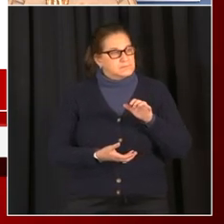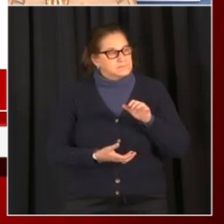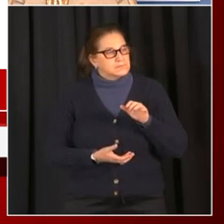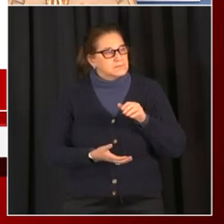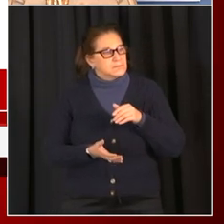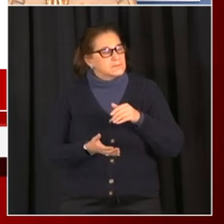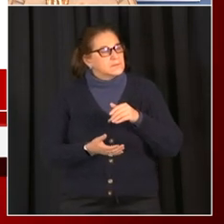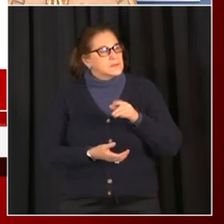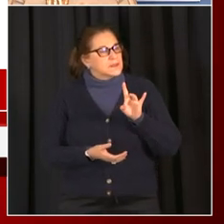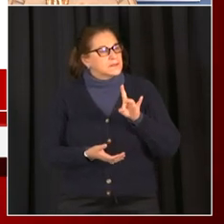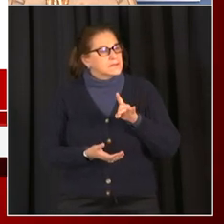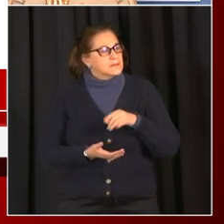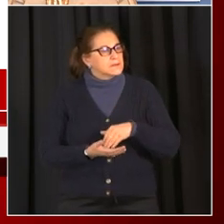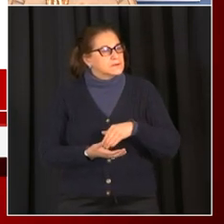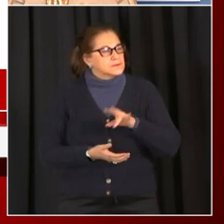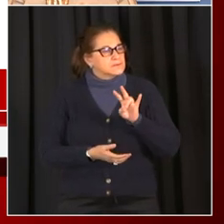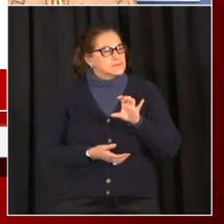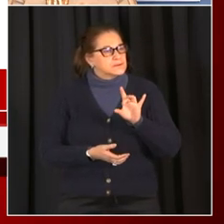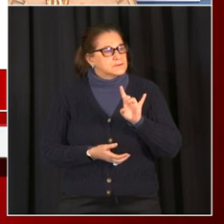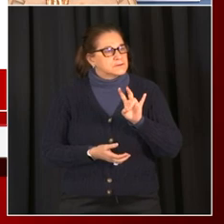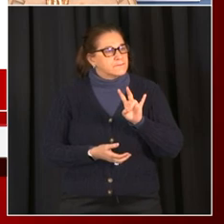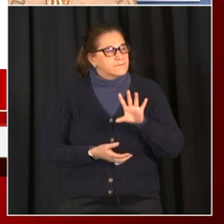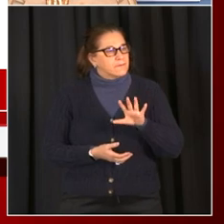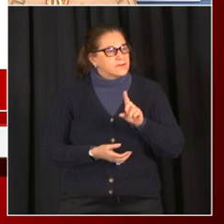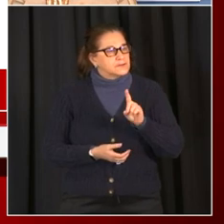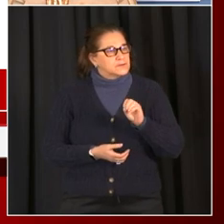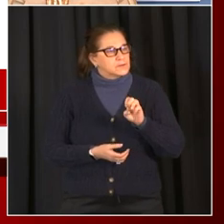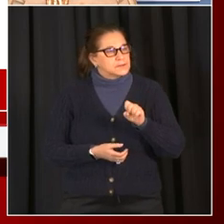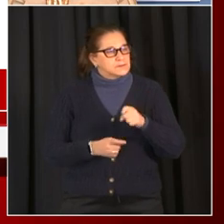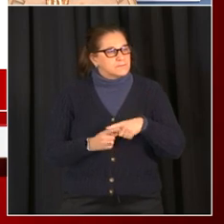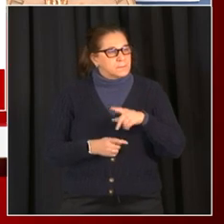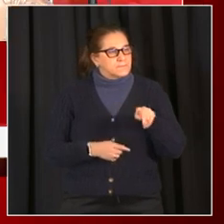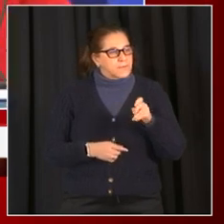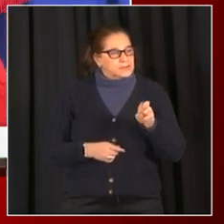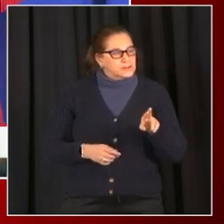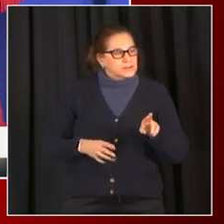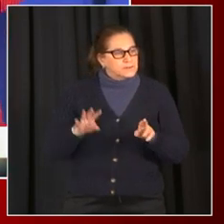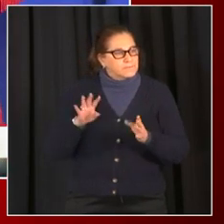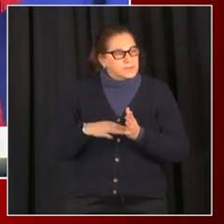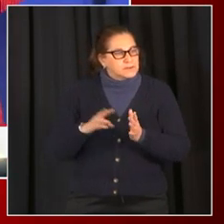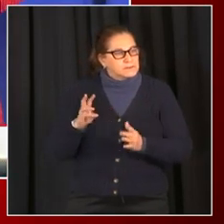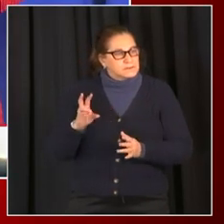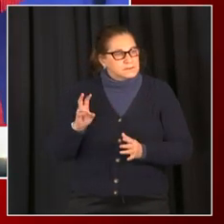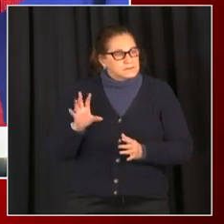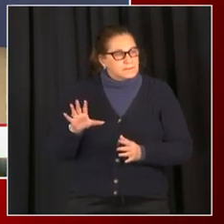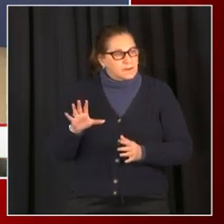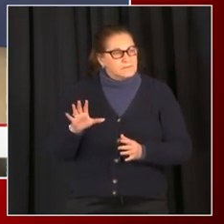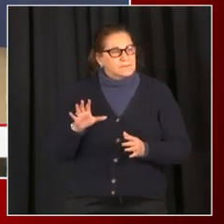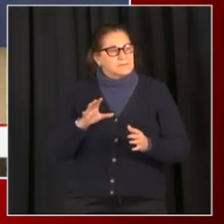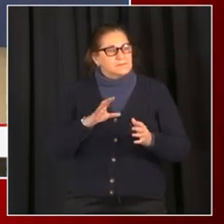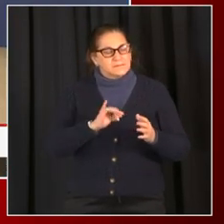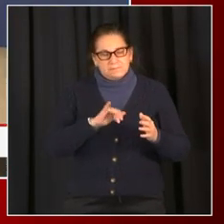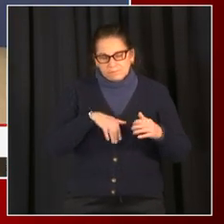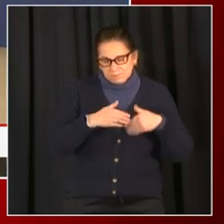the distribution. Thank you, Madam Mayor. So last week, the district received